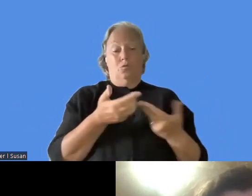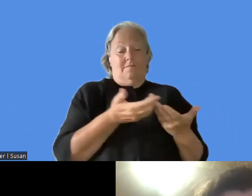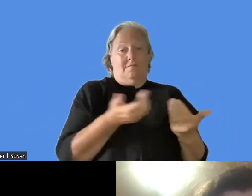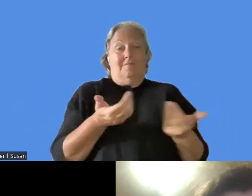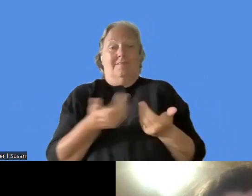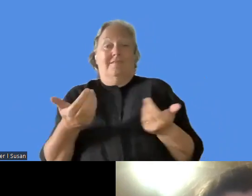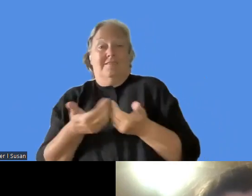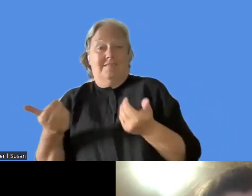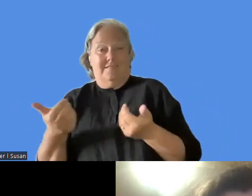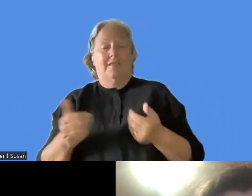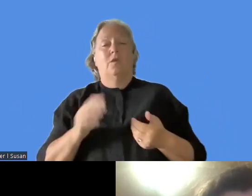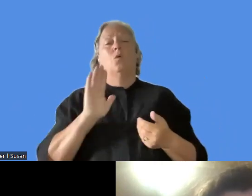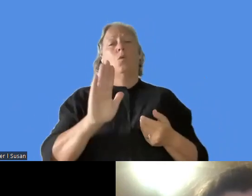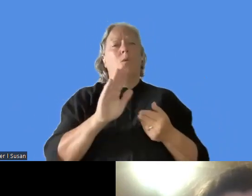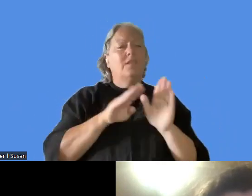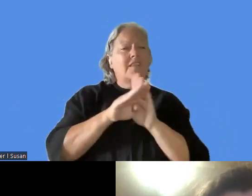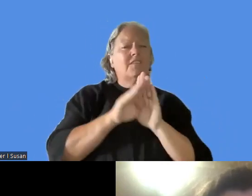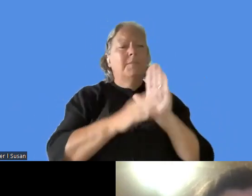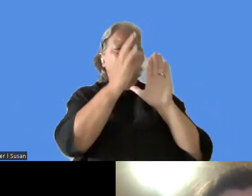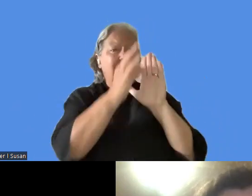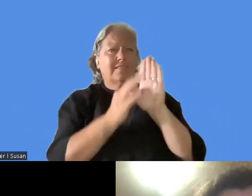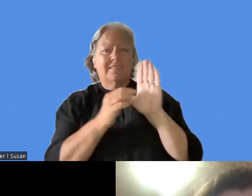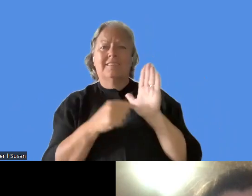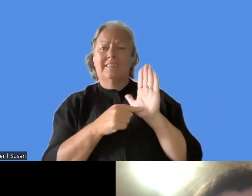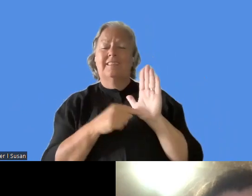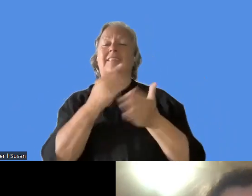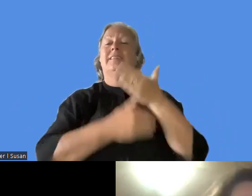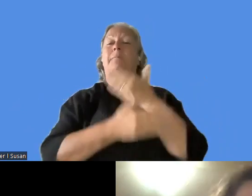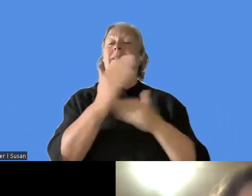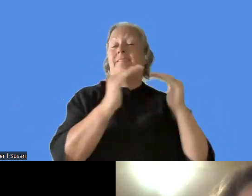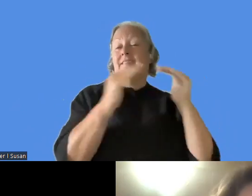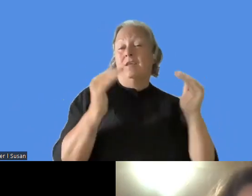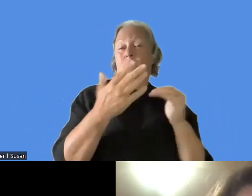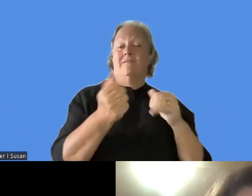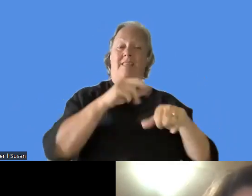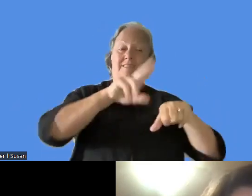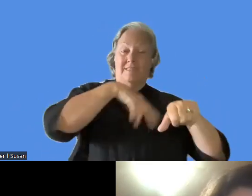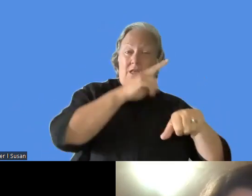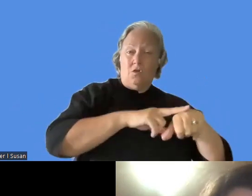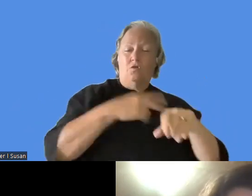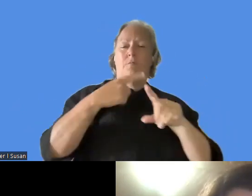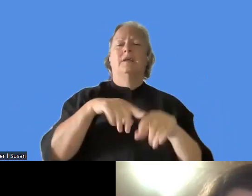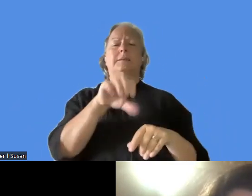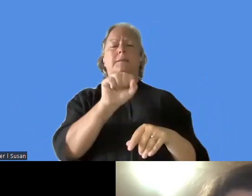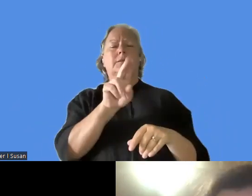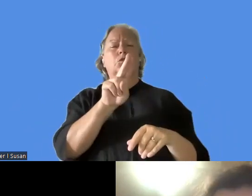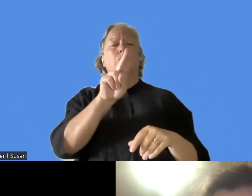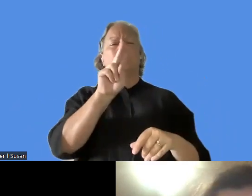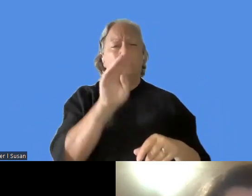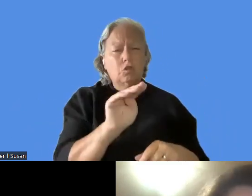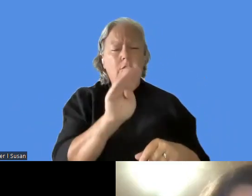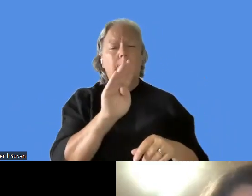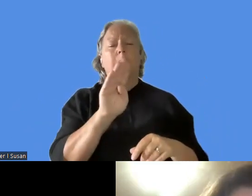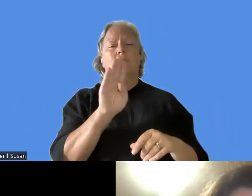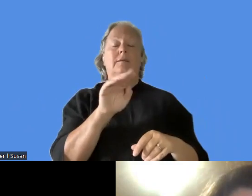development indicators by disability status using nationally and subnationally representative survey or census data